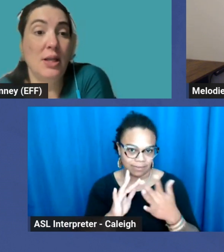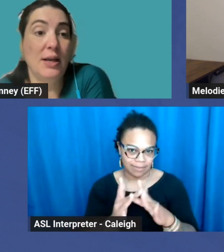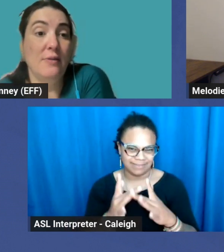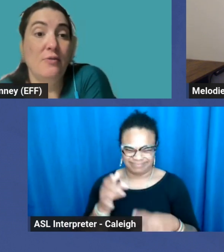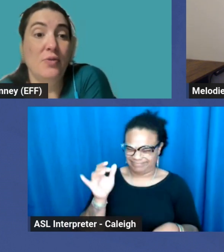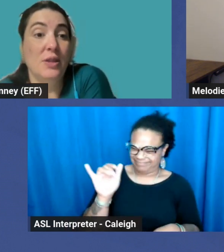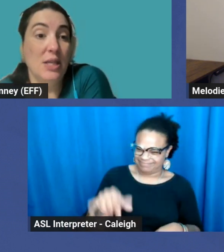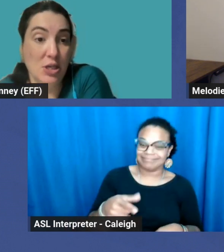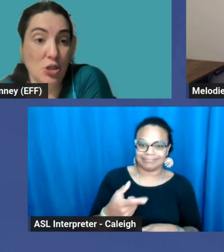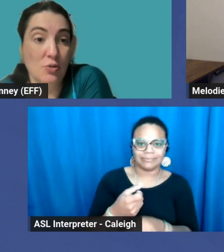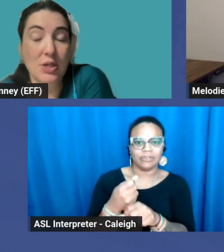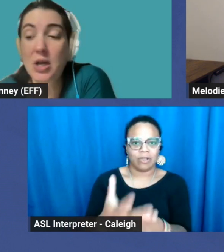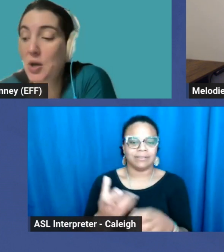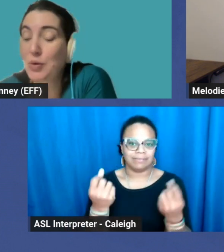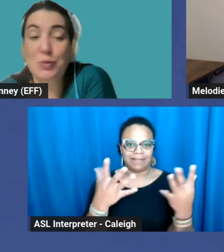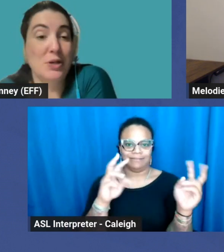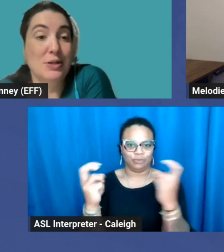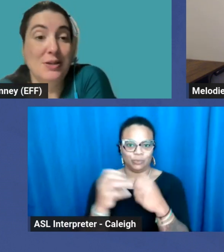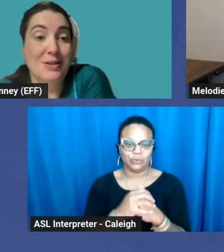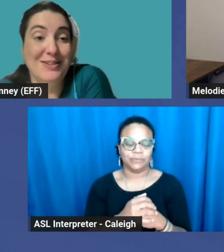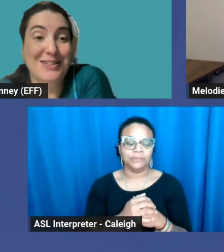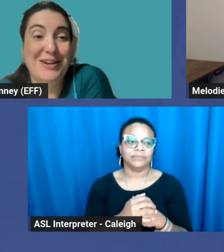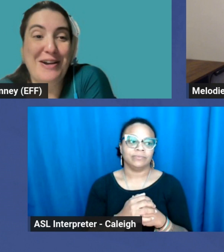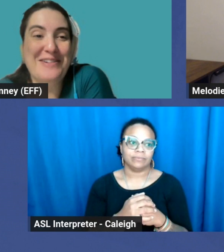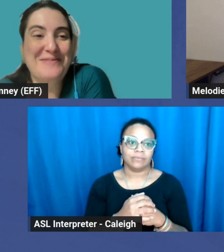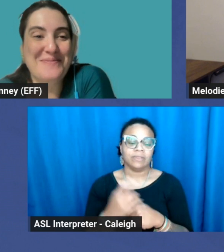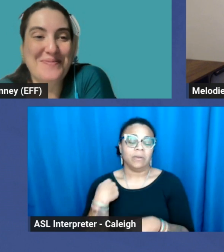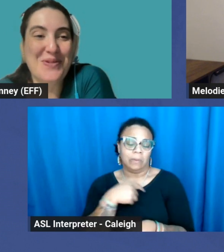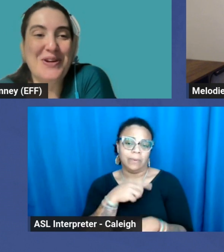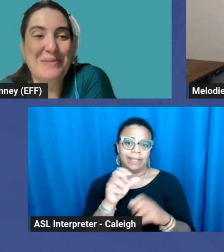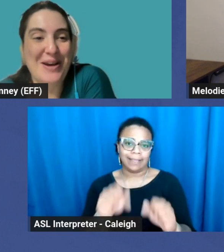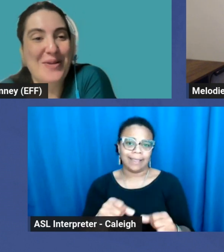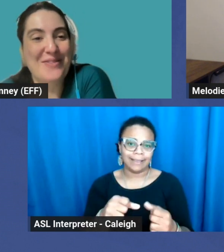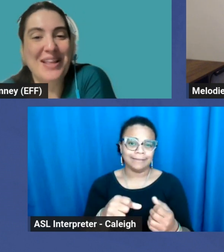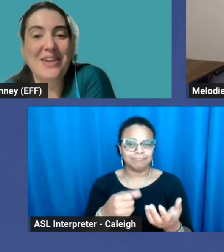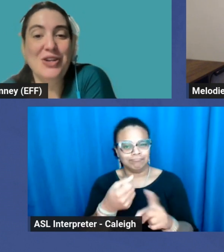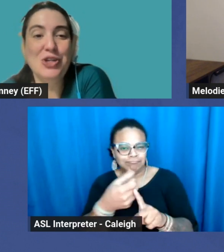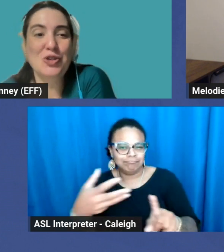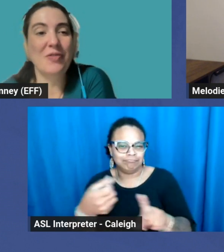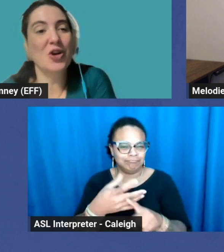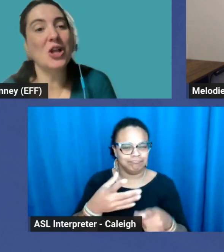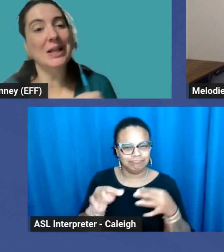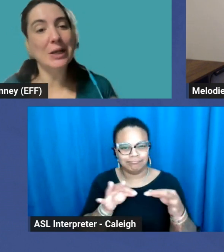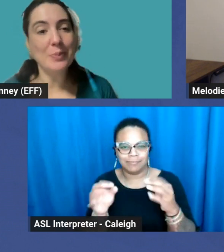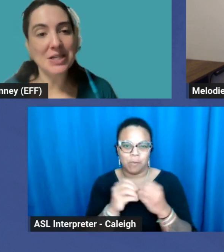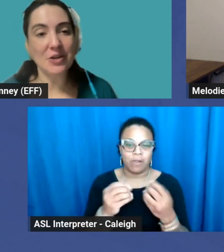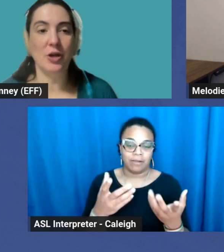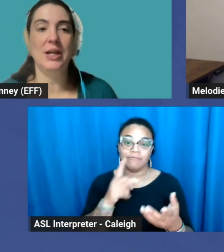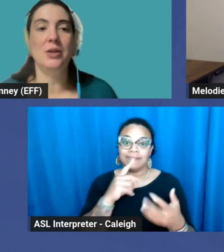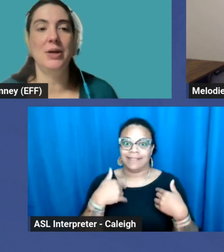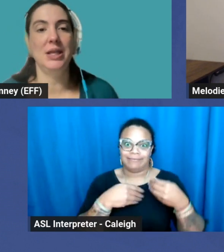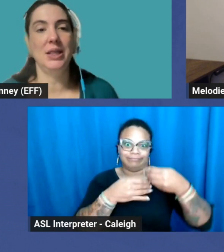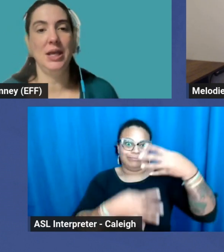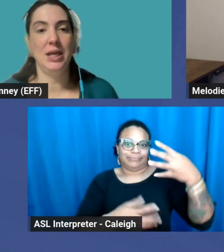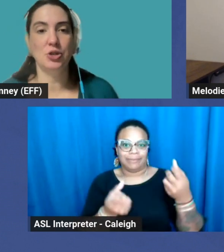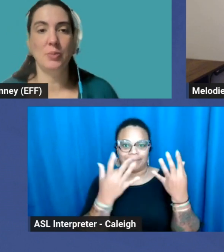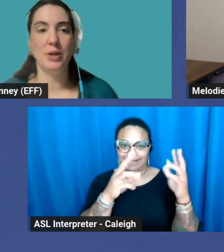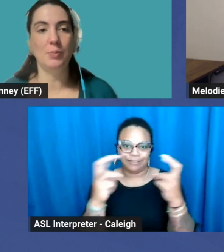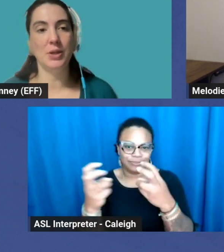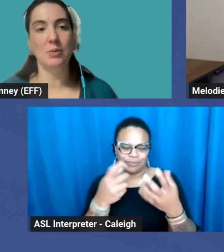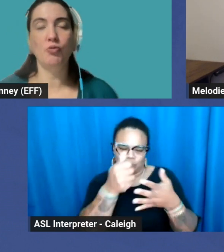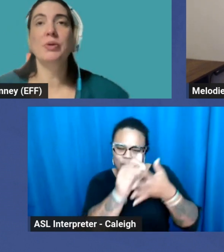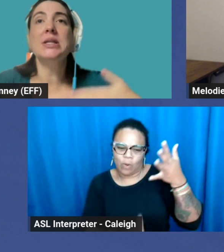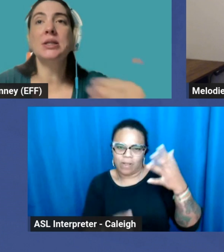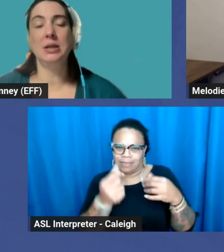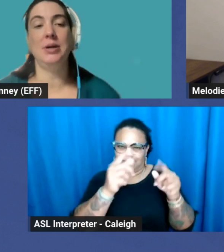into a lot of the issues, which we can talk more about. We have a lot of issues, and they're all a little bit different in the way that they interpret